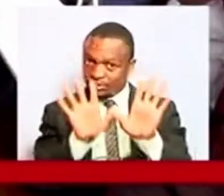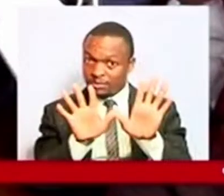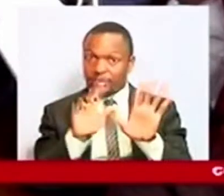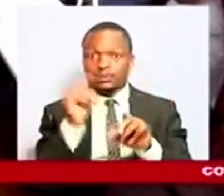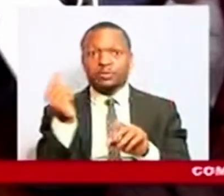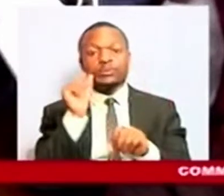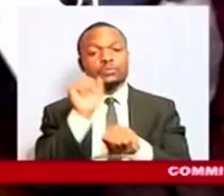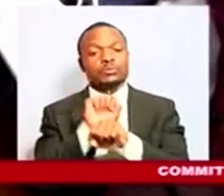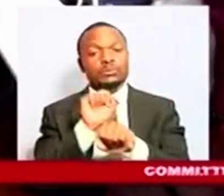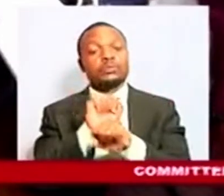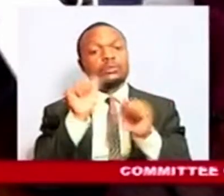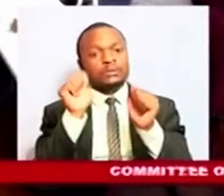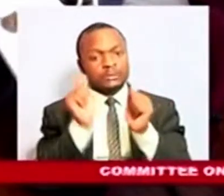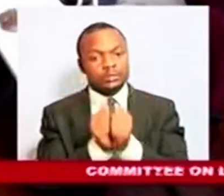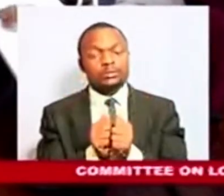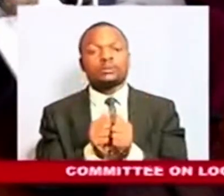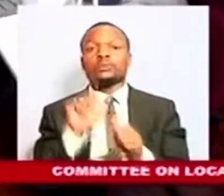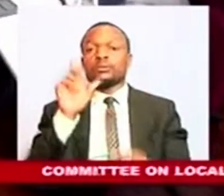with the